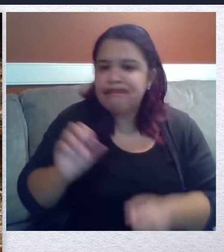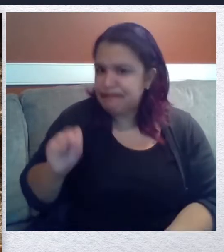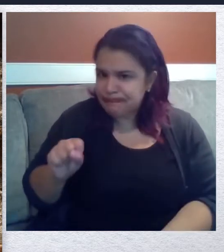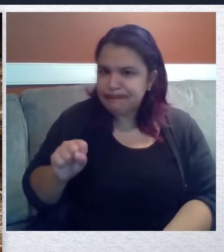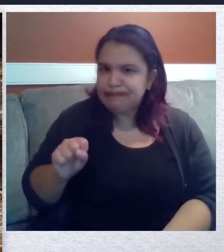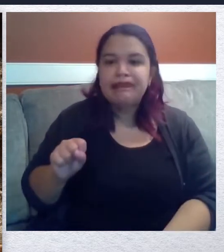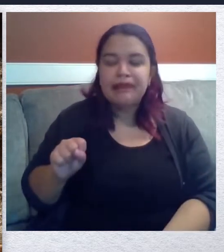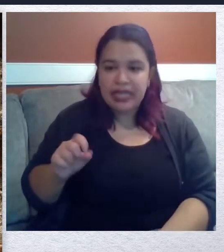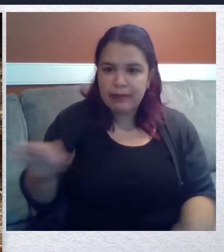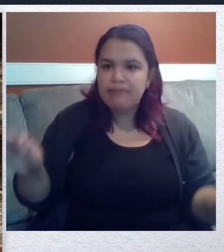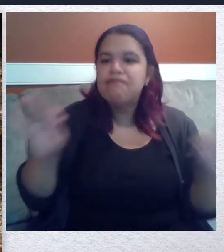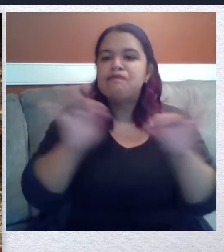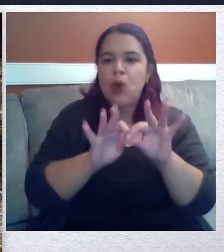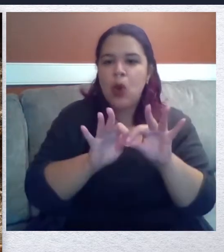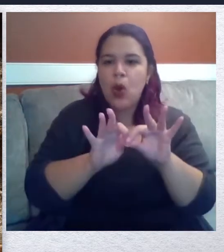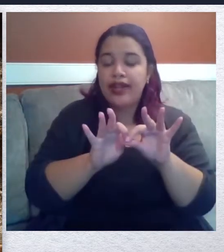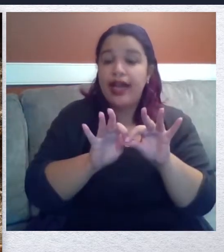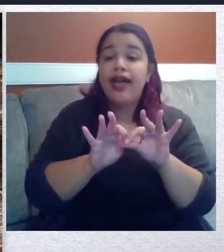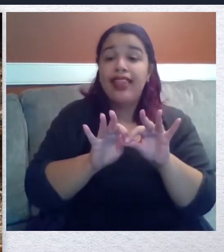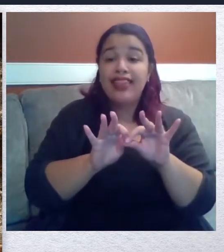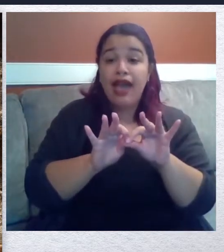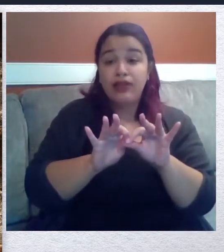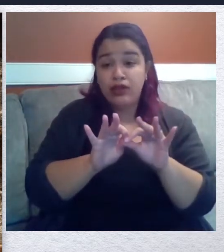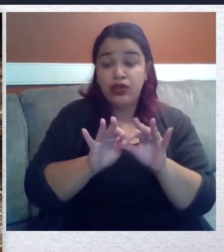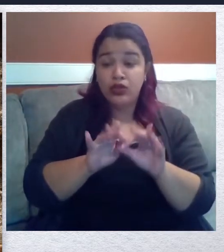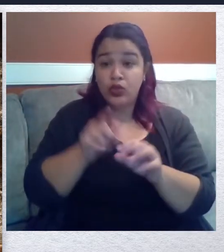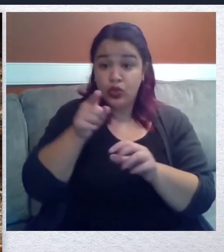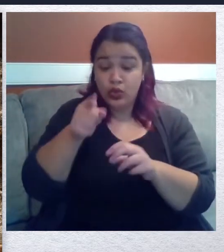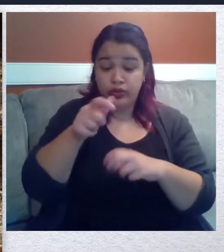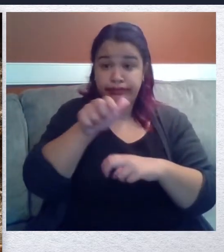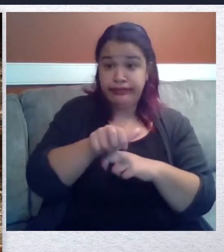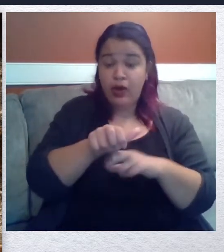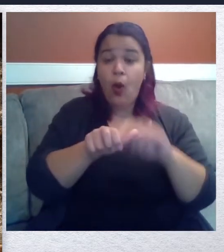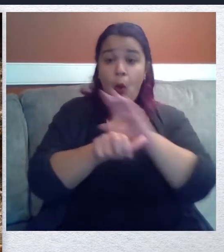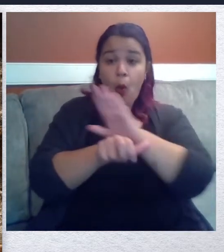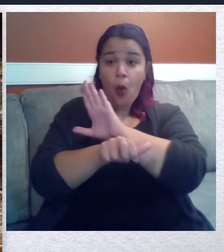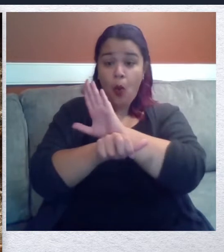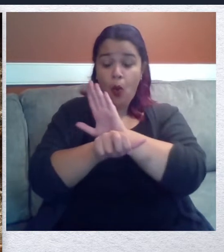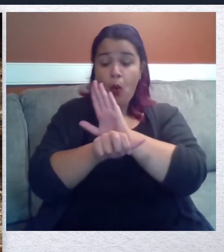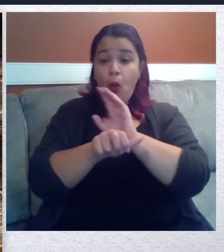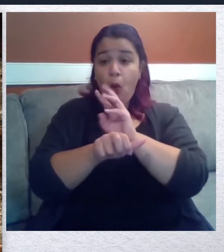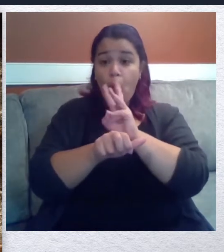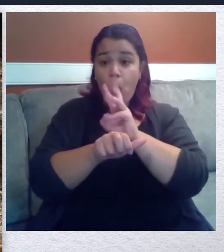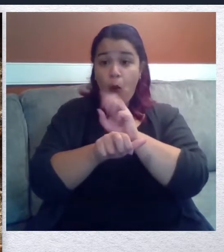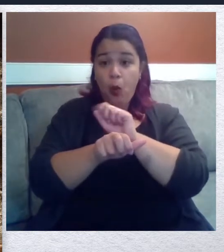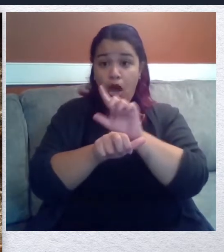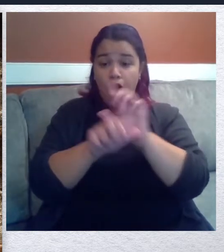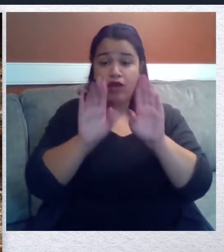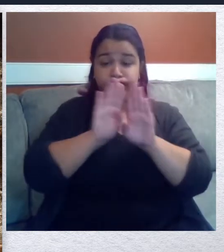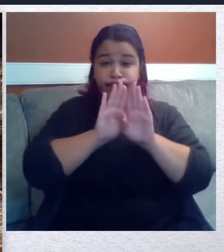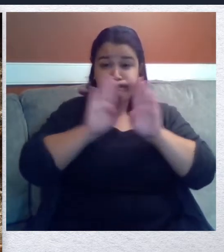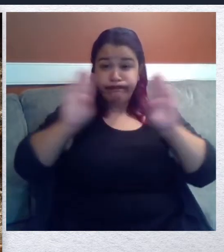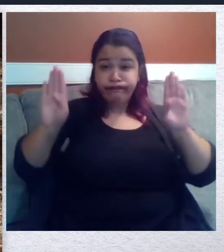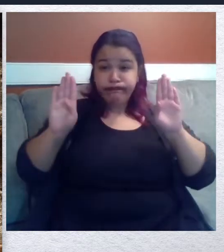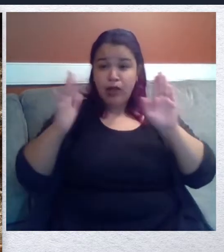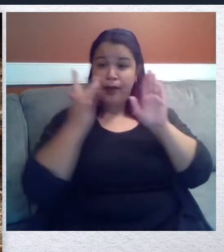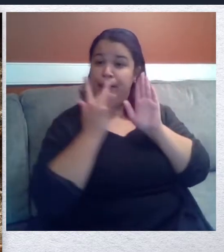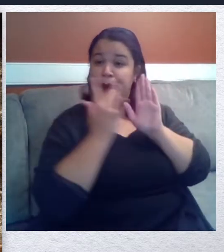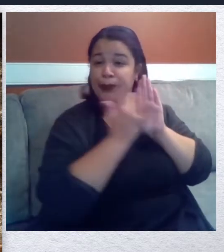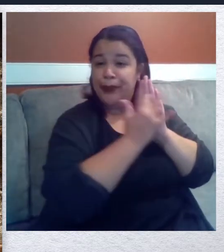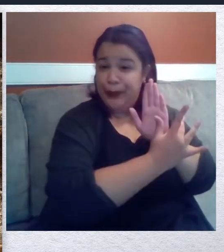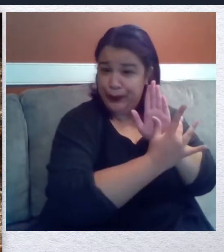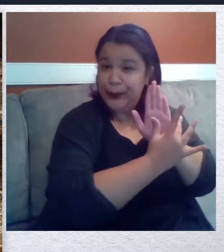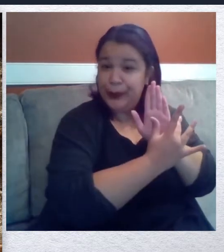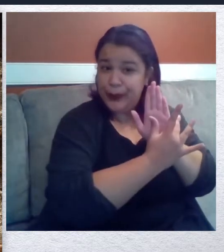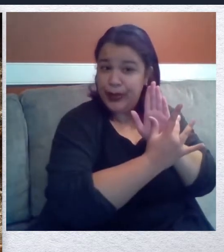wall behind you, that is generally best. Also, check to make sure your device is plugged in